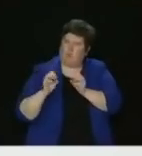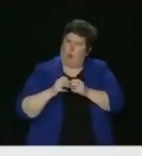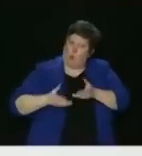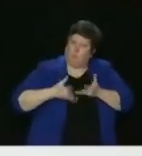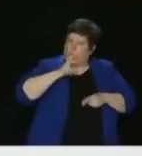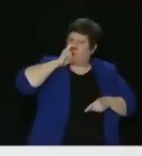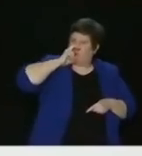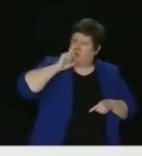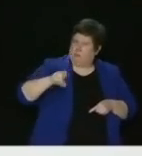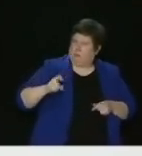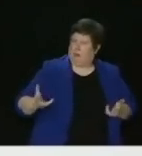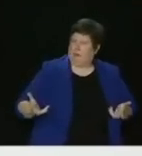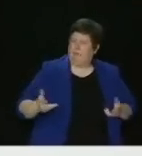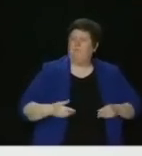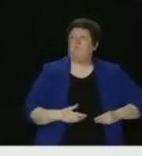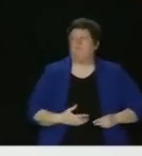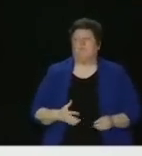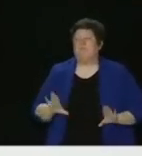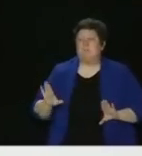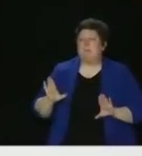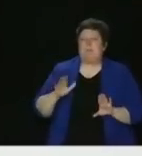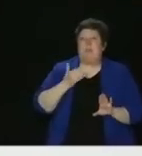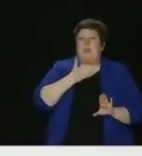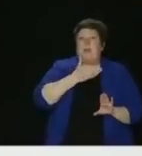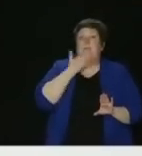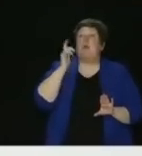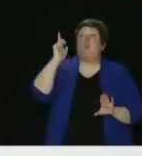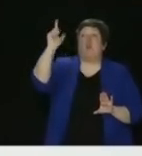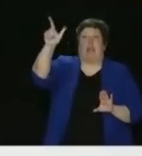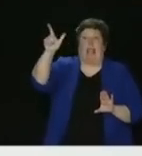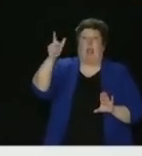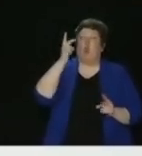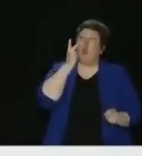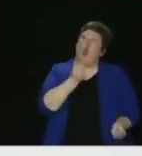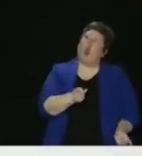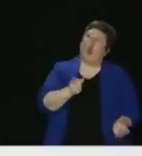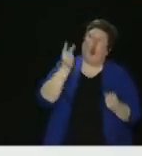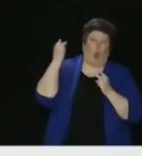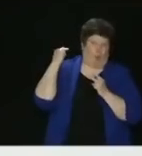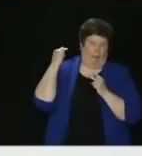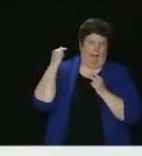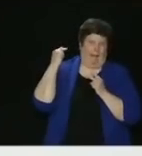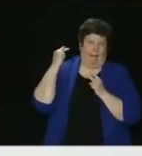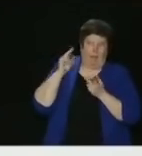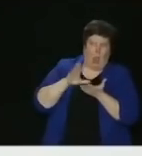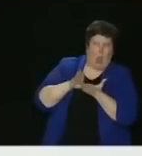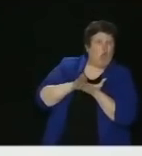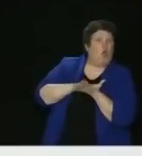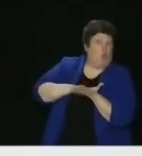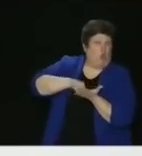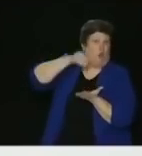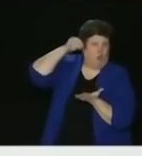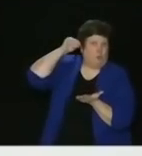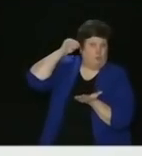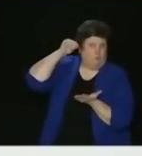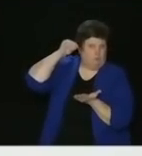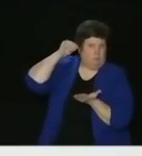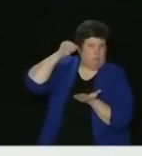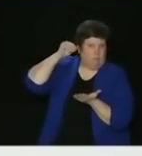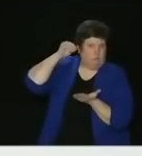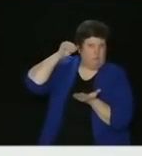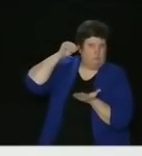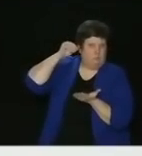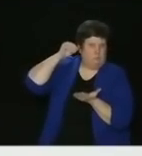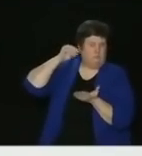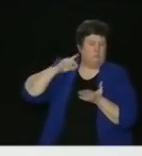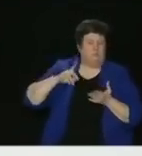There will be time later to reflect on all the lessons that can be learned from this situation. Right